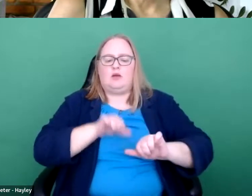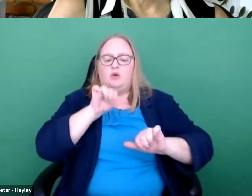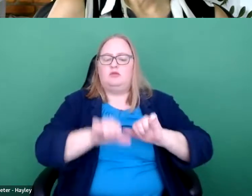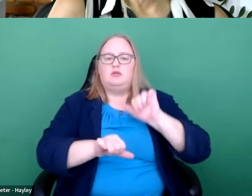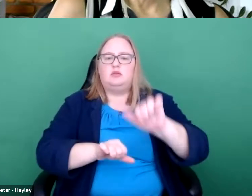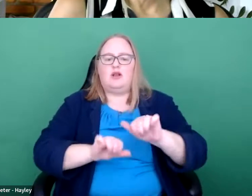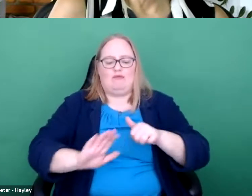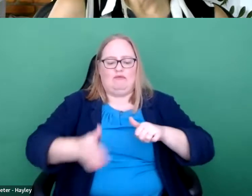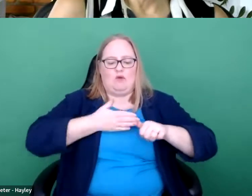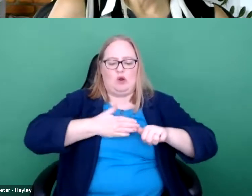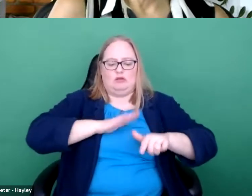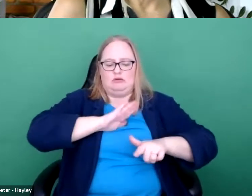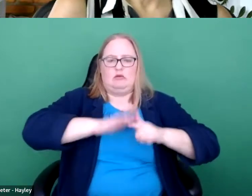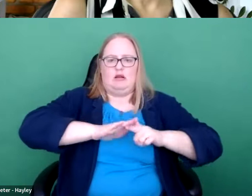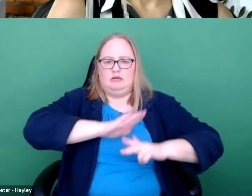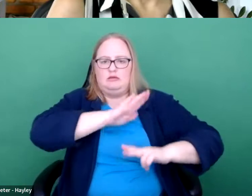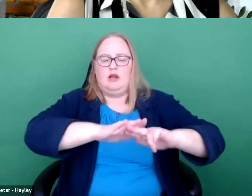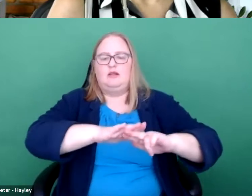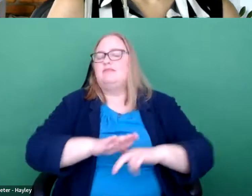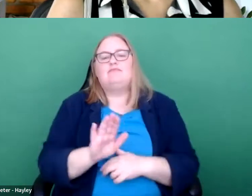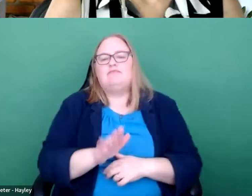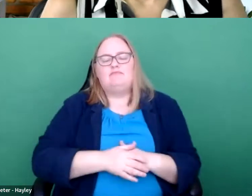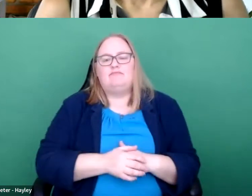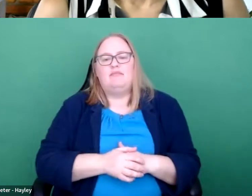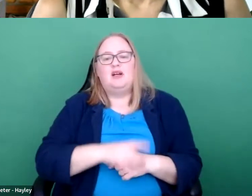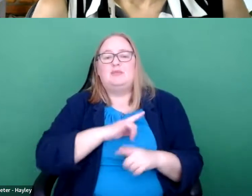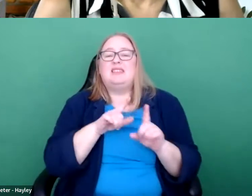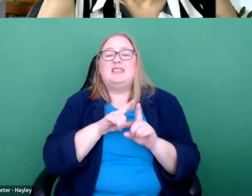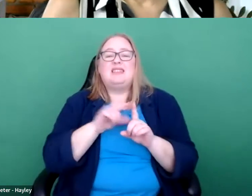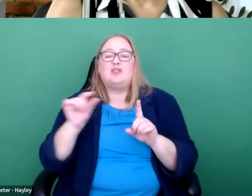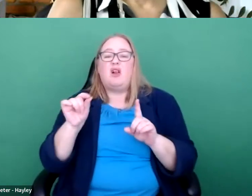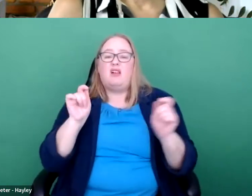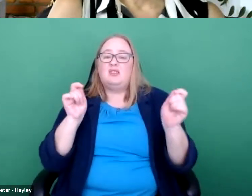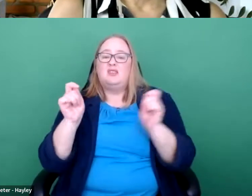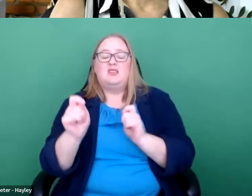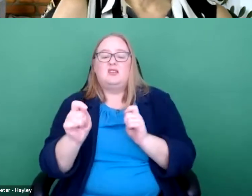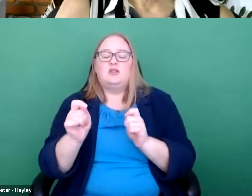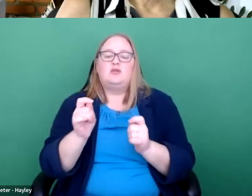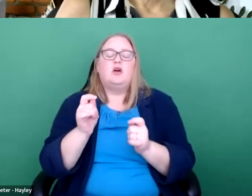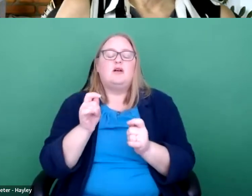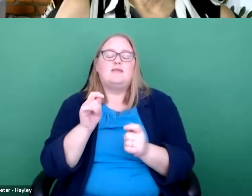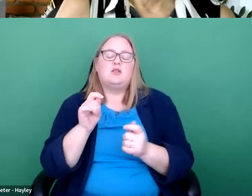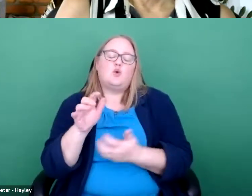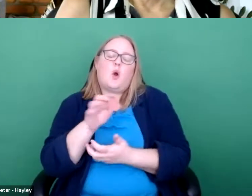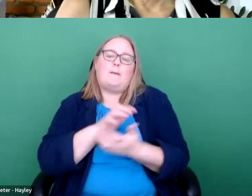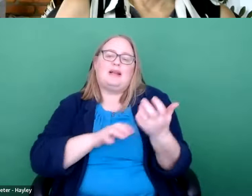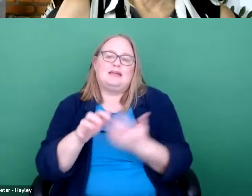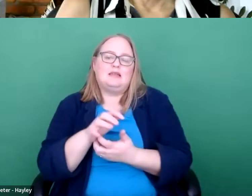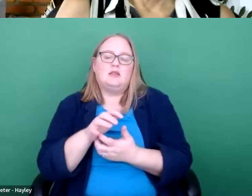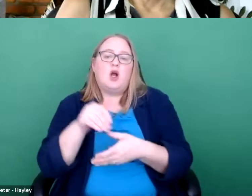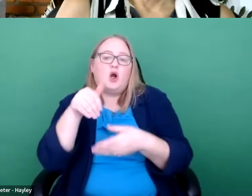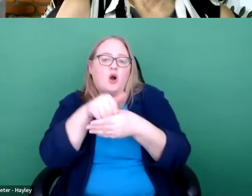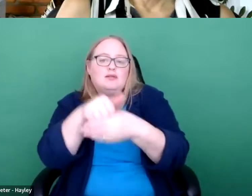first level, then the second level, because that's also not the digital world we live in anymore. There's it's much more complicated, much more content available. If you